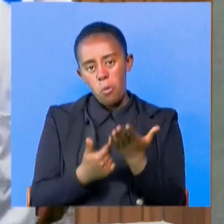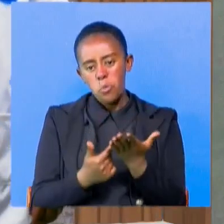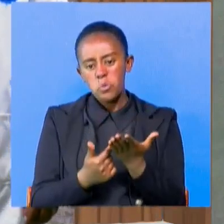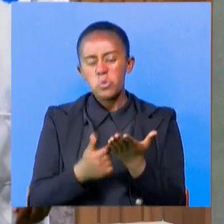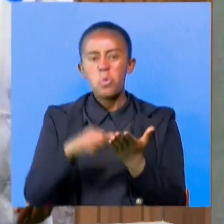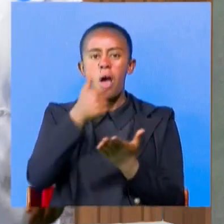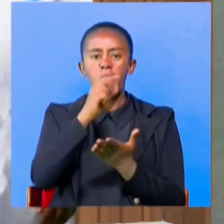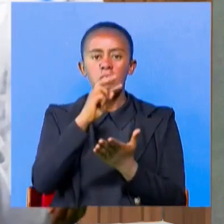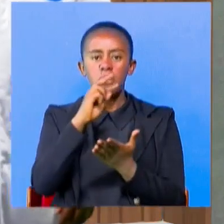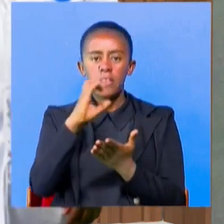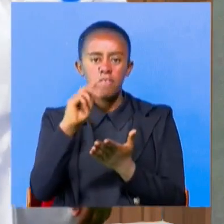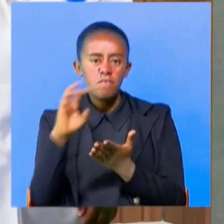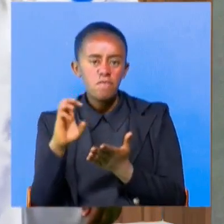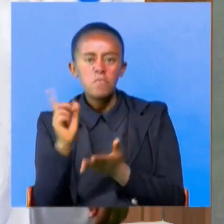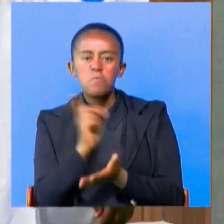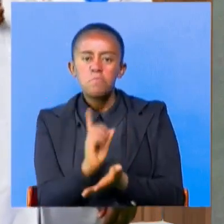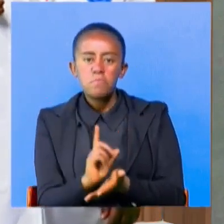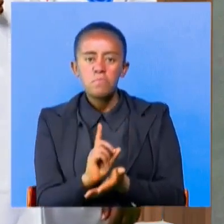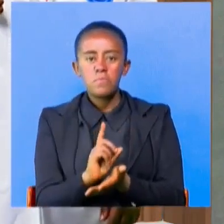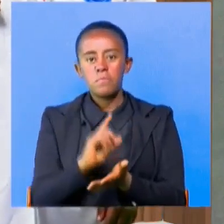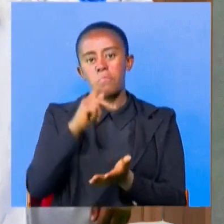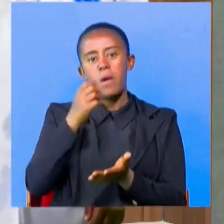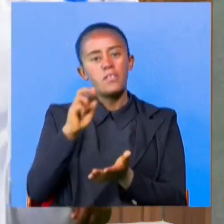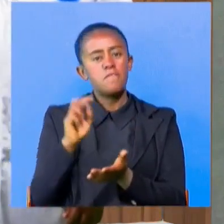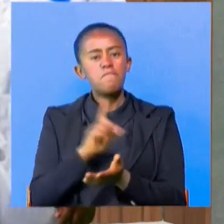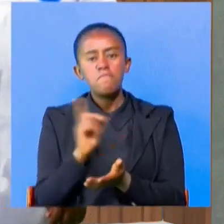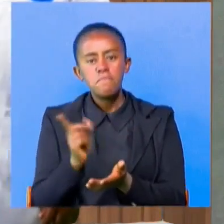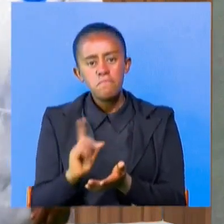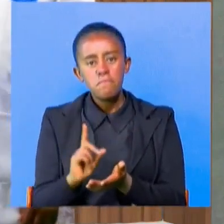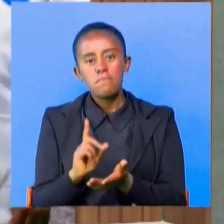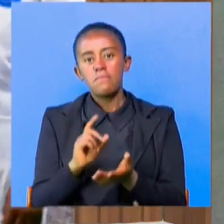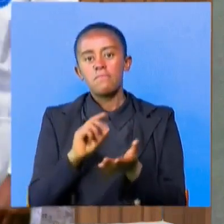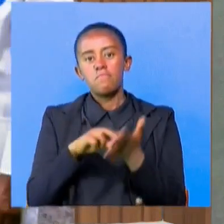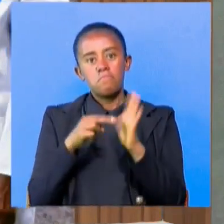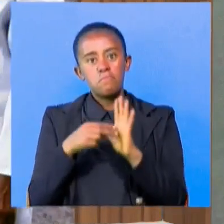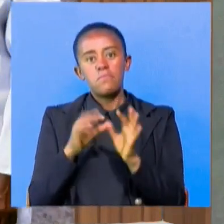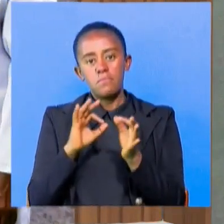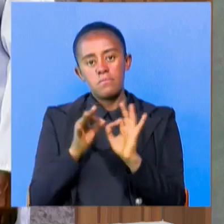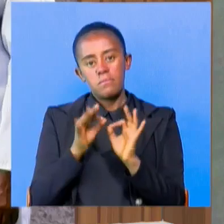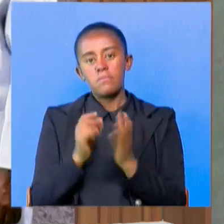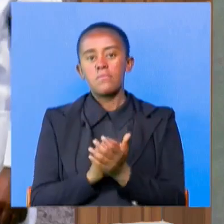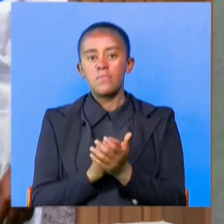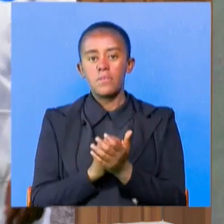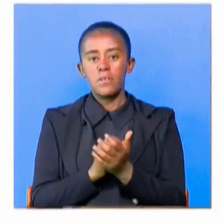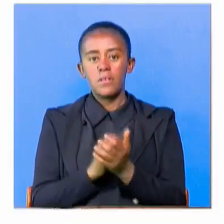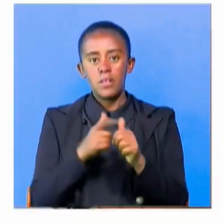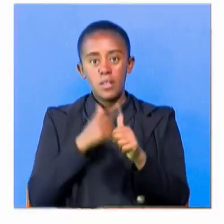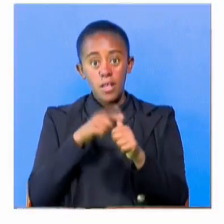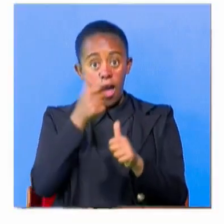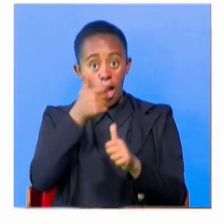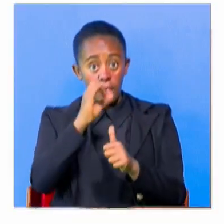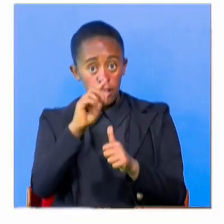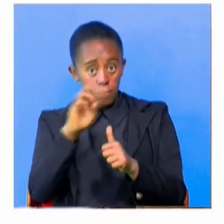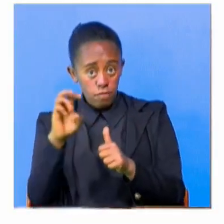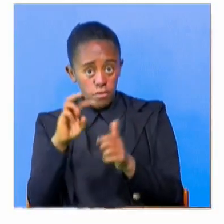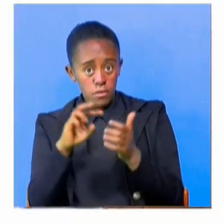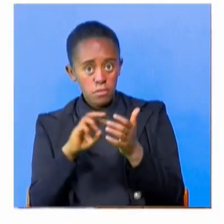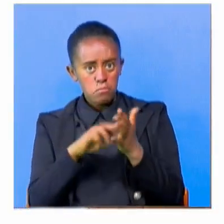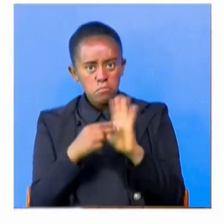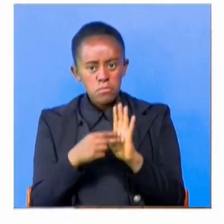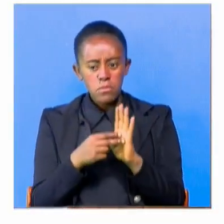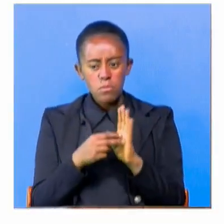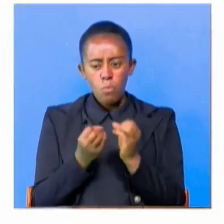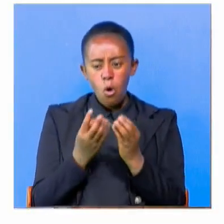active means, what passive means. Active means, students, just to give more